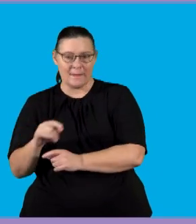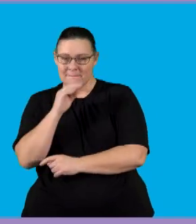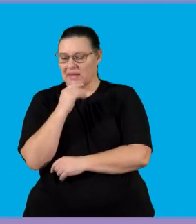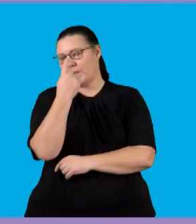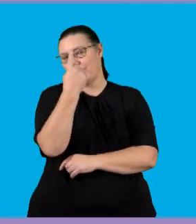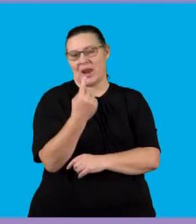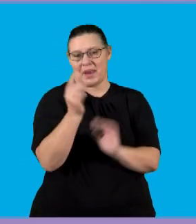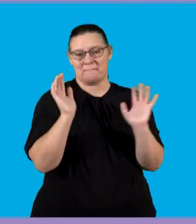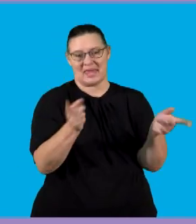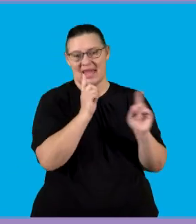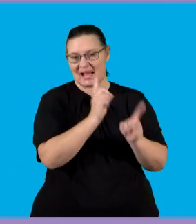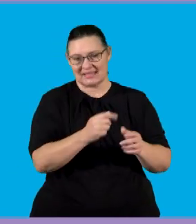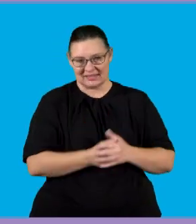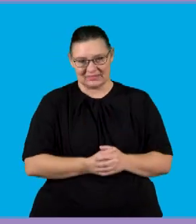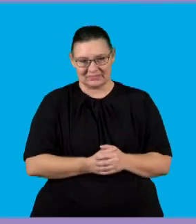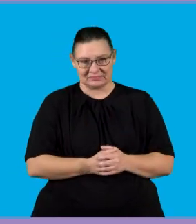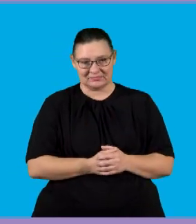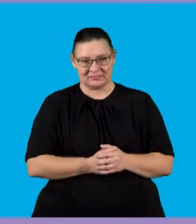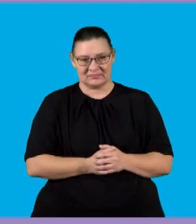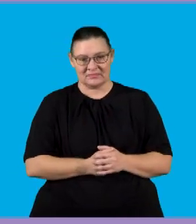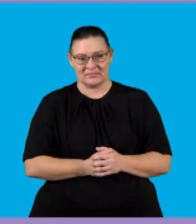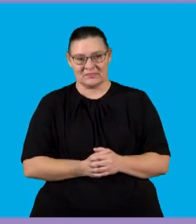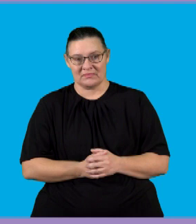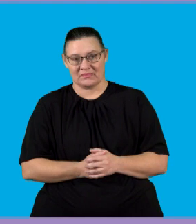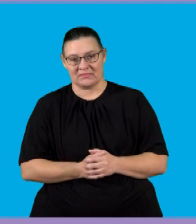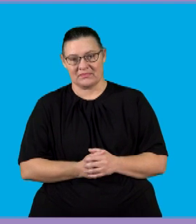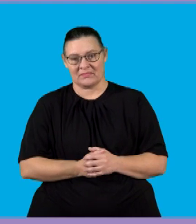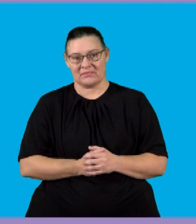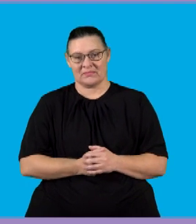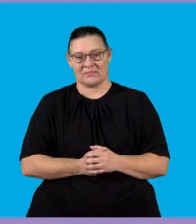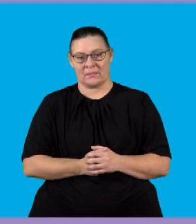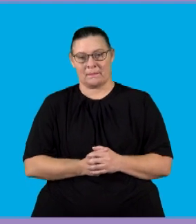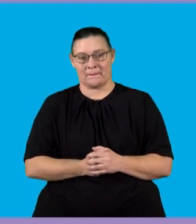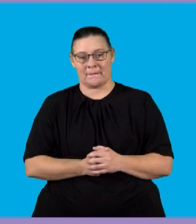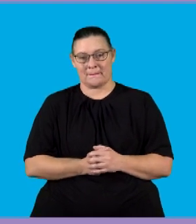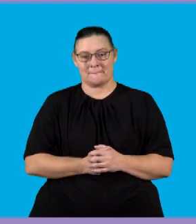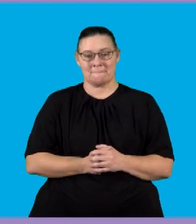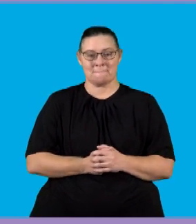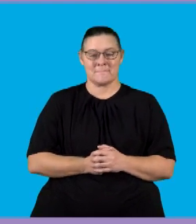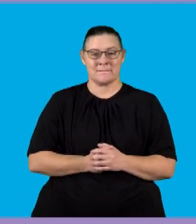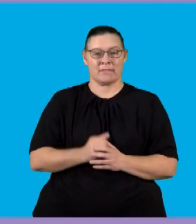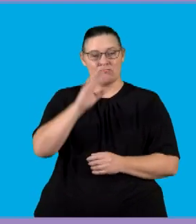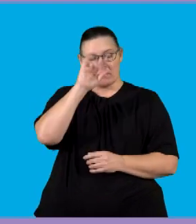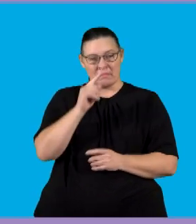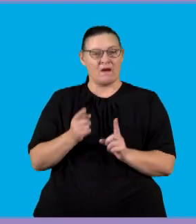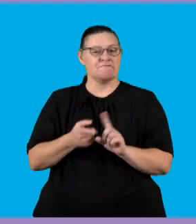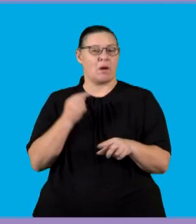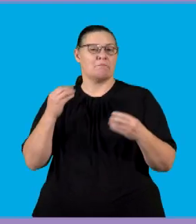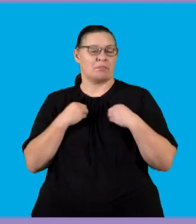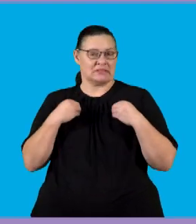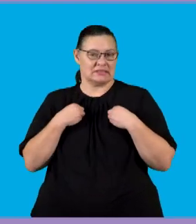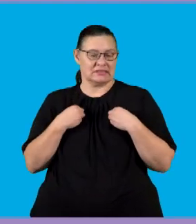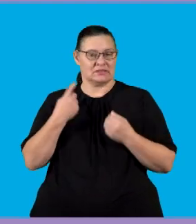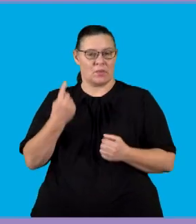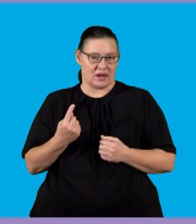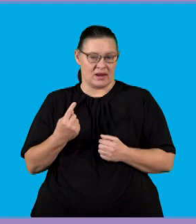by itself 5 times, which will give us an answer of 1. Remember, that comes from the properties of